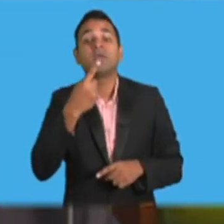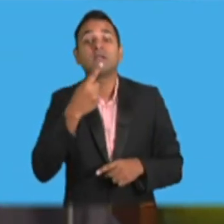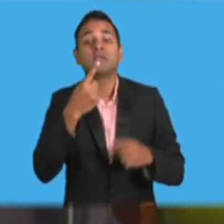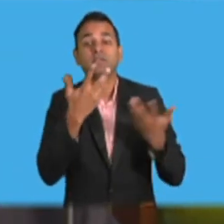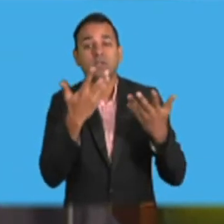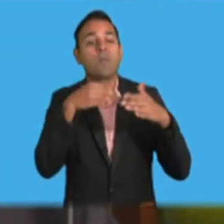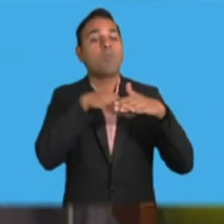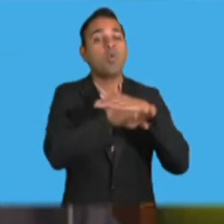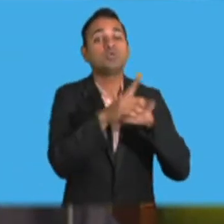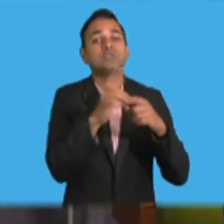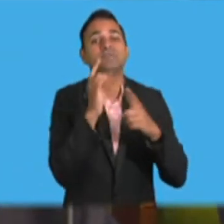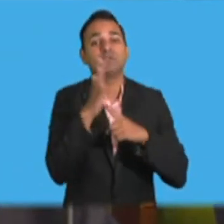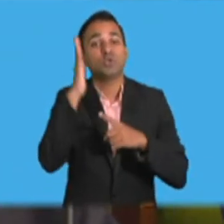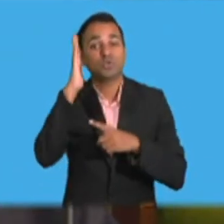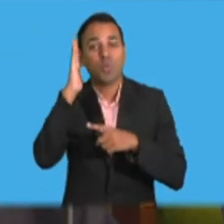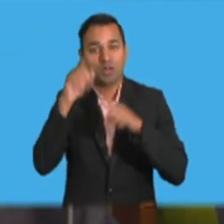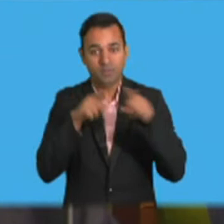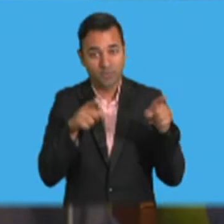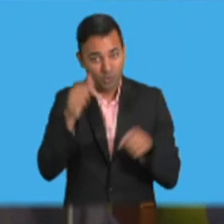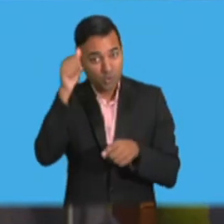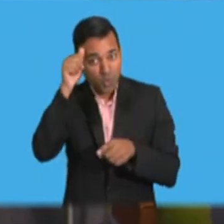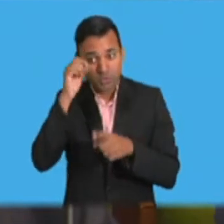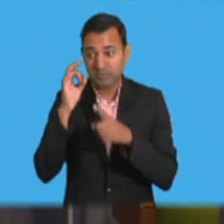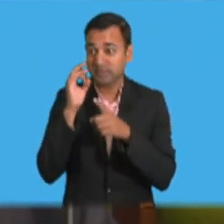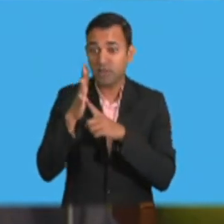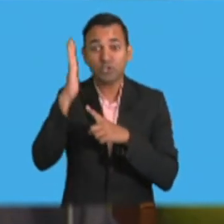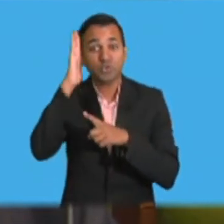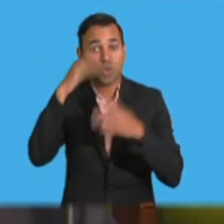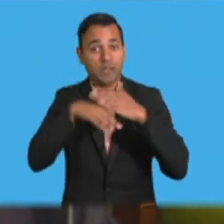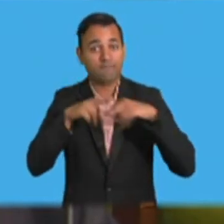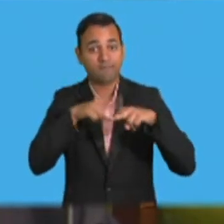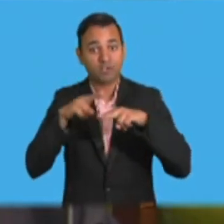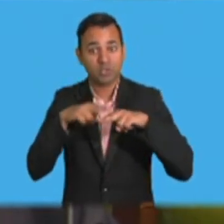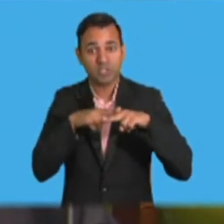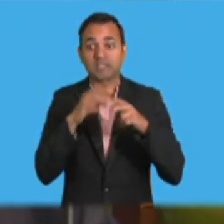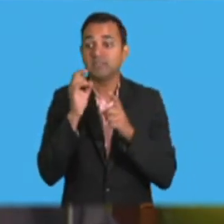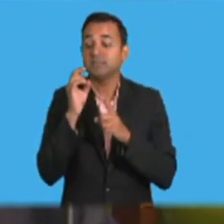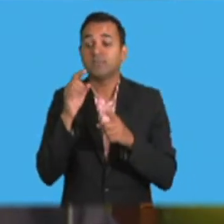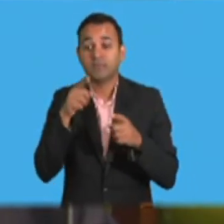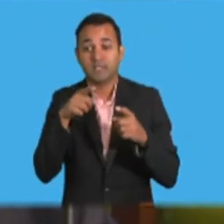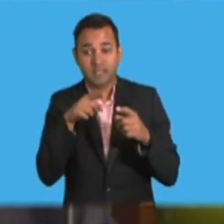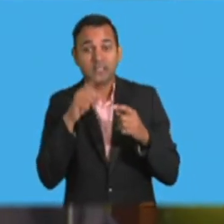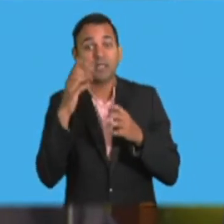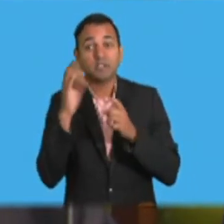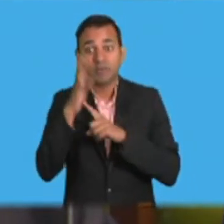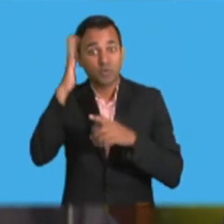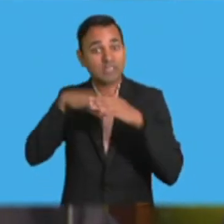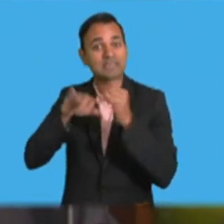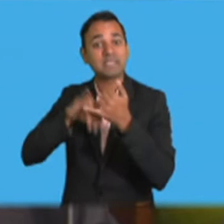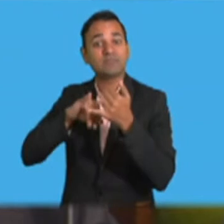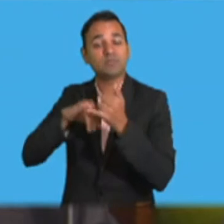Fiji, throughout Fiji. And the special schools are, Madam Speaker, Nasavusavu Special School, Fiji School for the